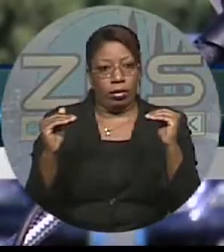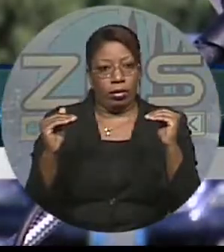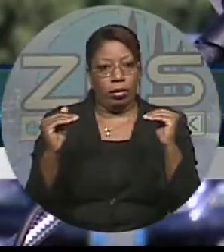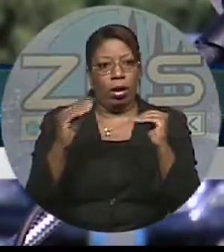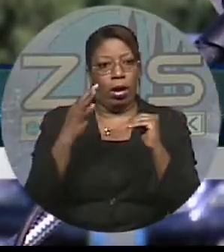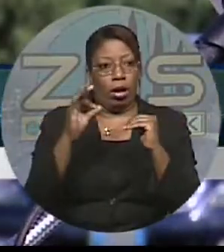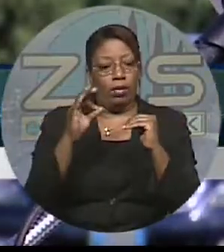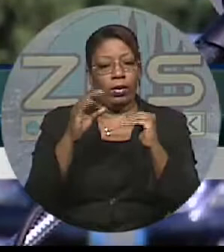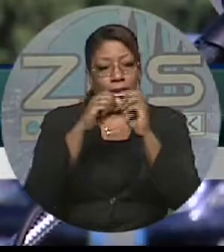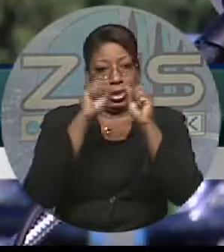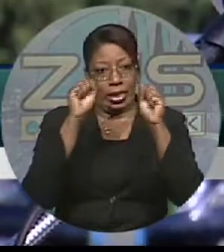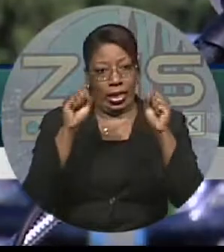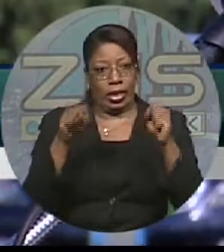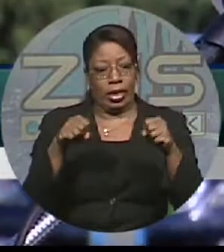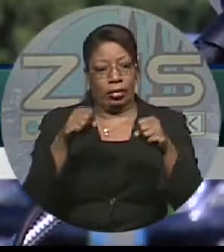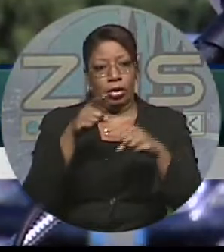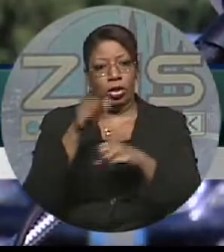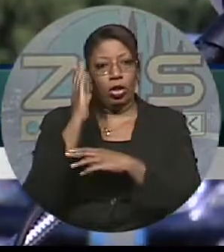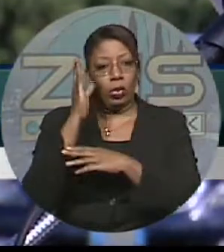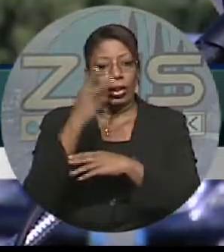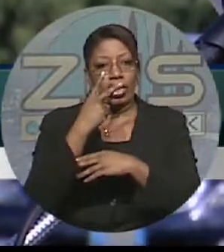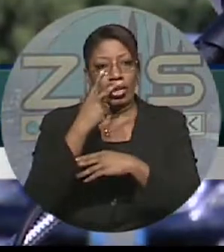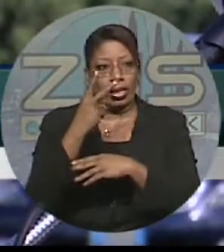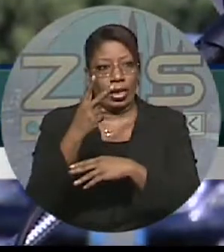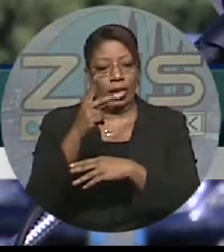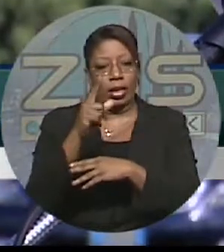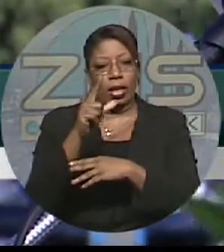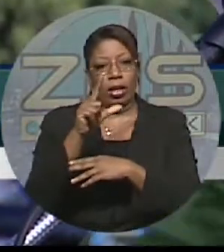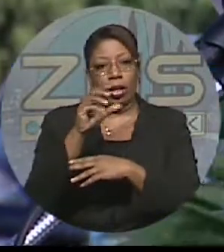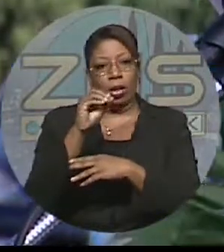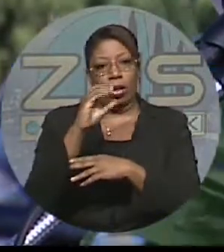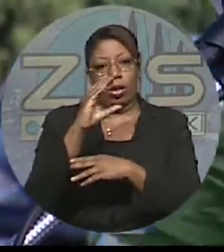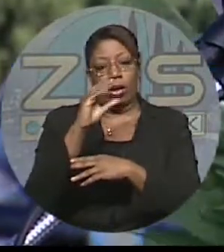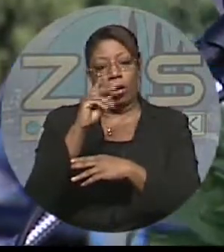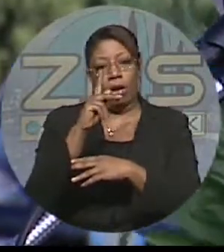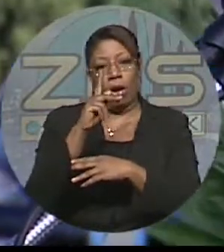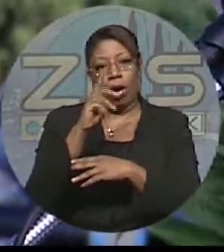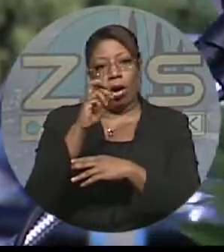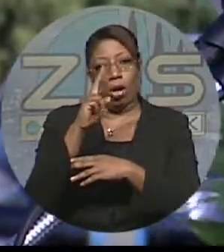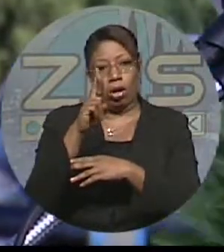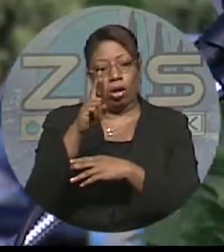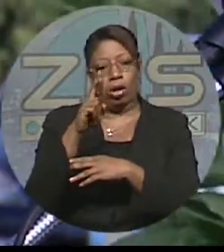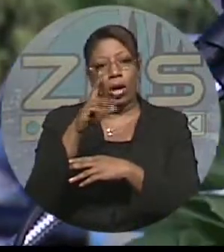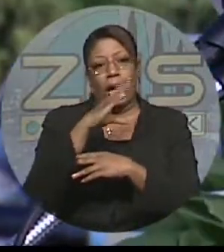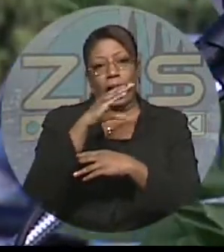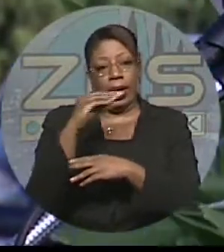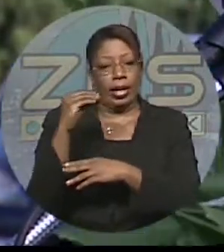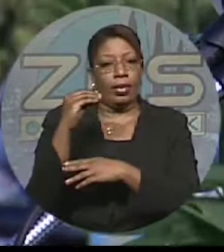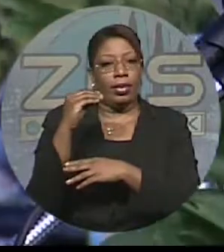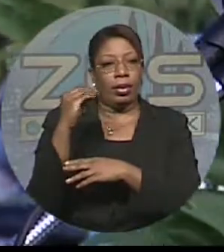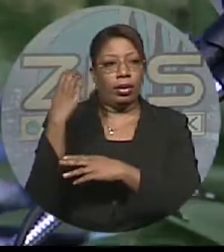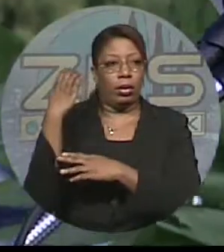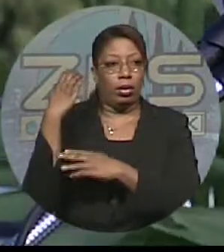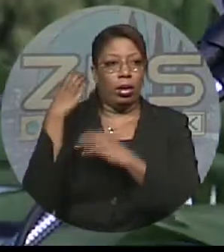you will see the locker rooms, the umpire rooms,